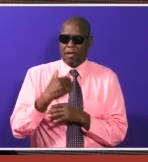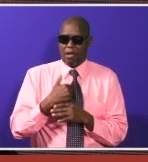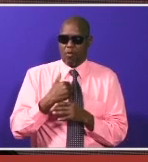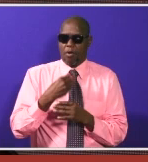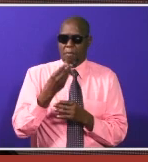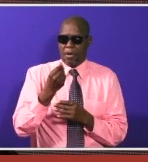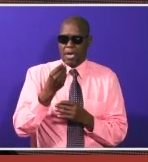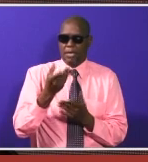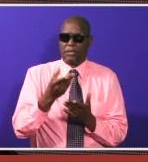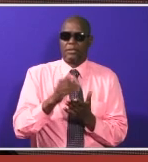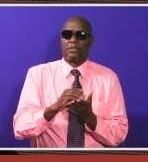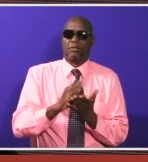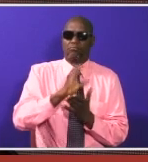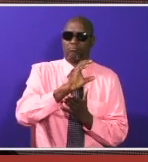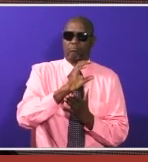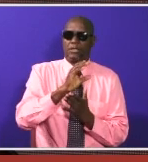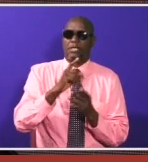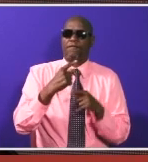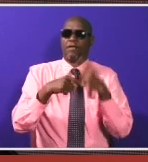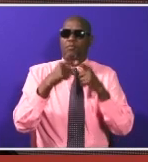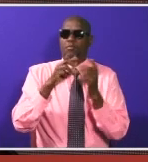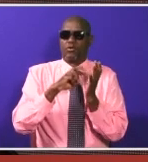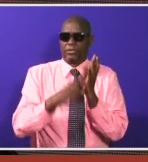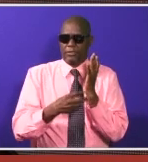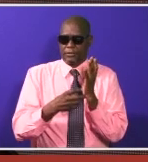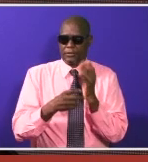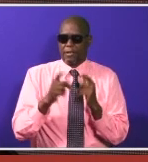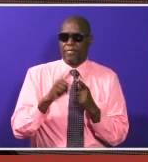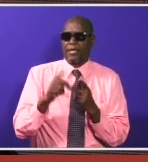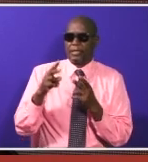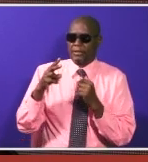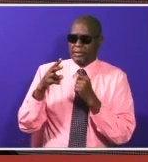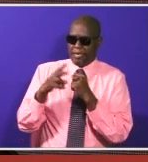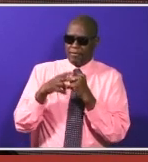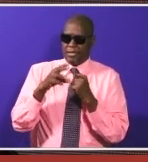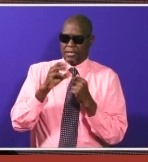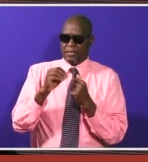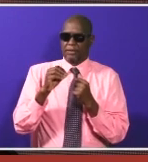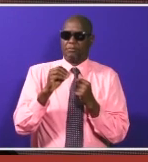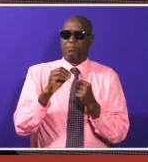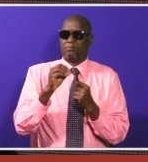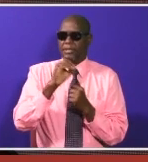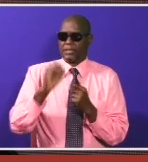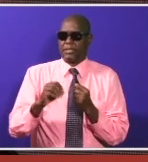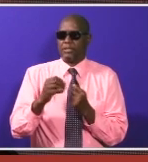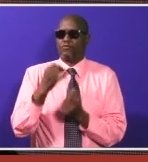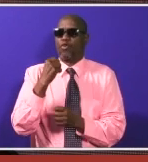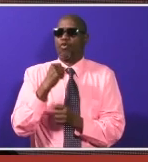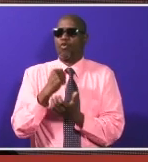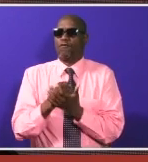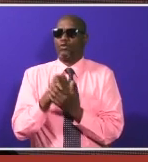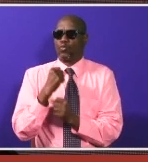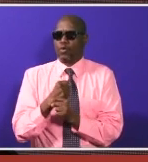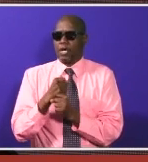development projects, 30%. Mm-hmm. And then, of course, 70% should go to recurrent as we speak.